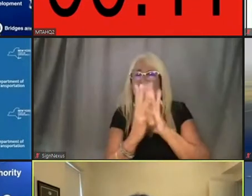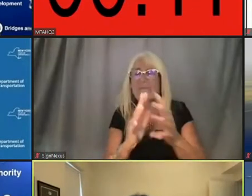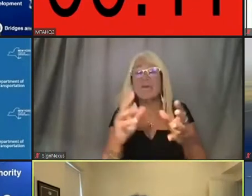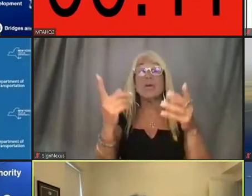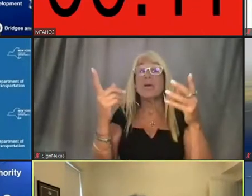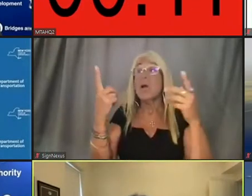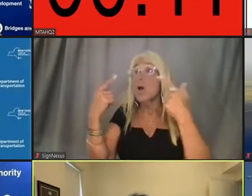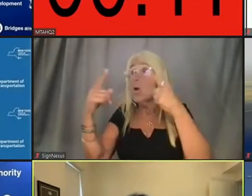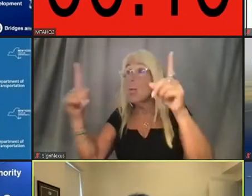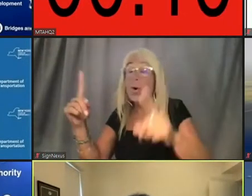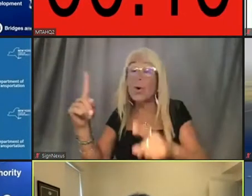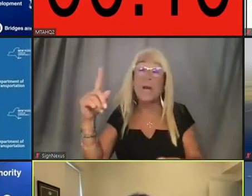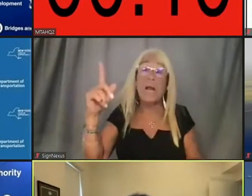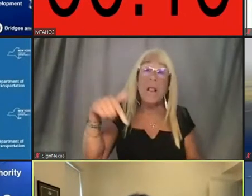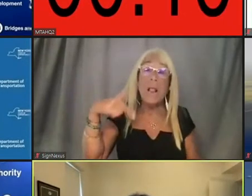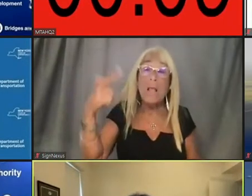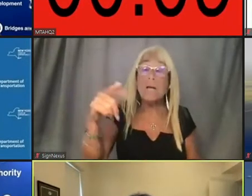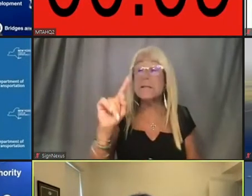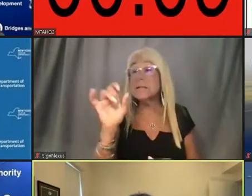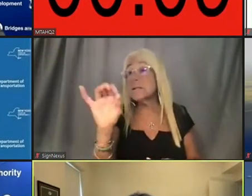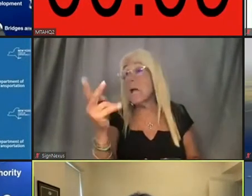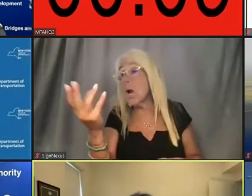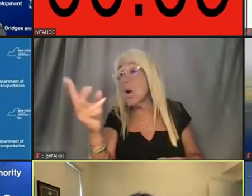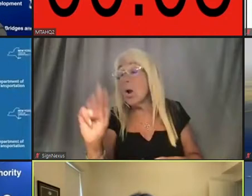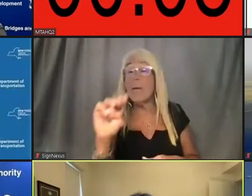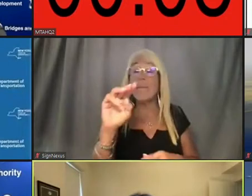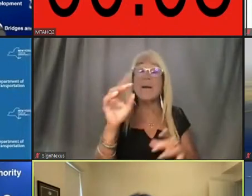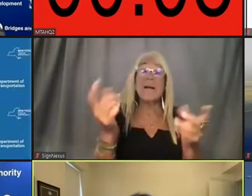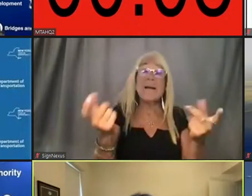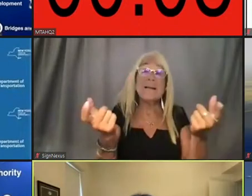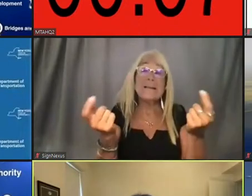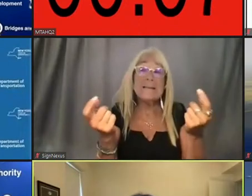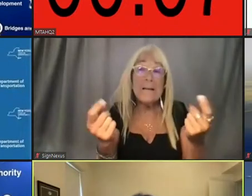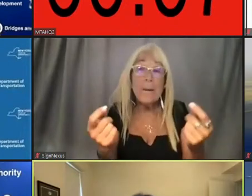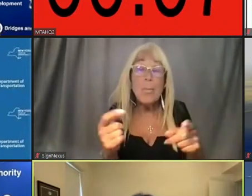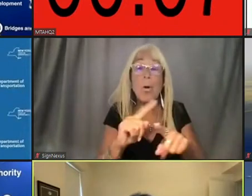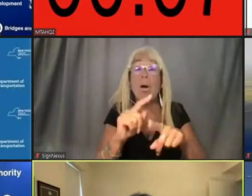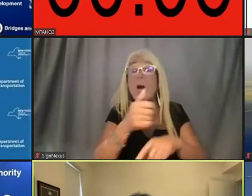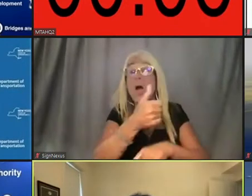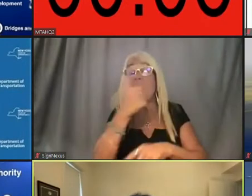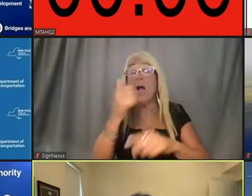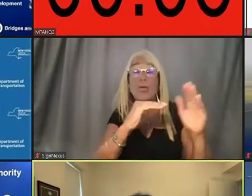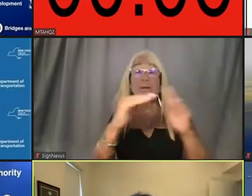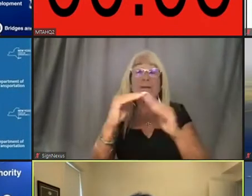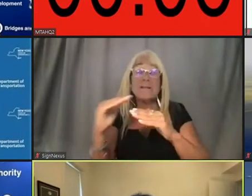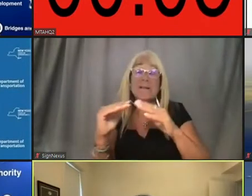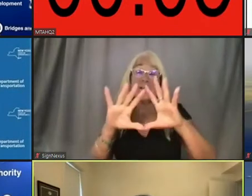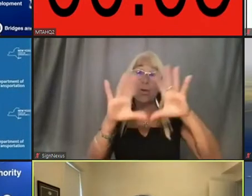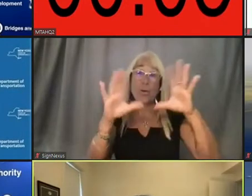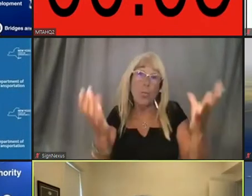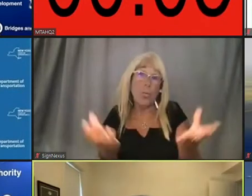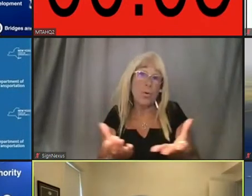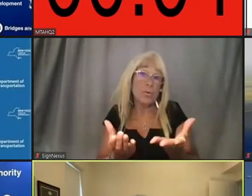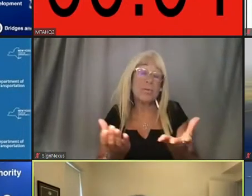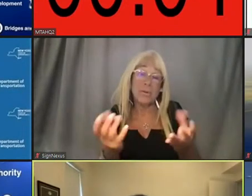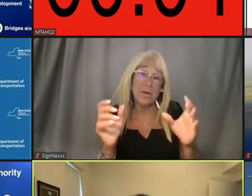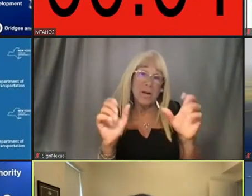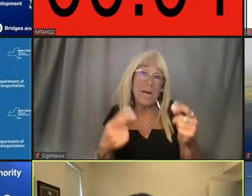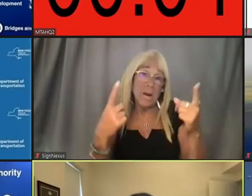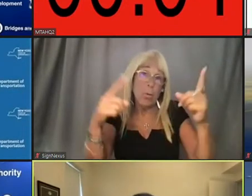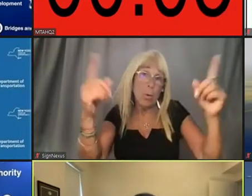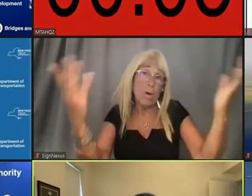it's working in Stockholm and in Singapore and in other cities around the world there's no reason you can't work here thank you very